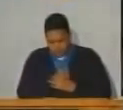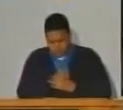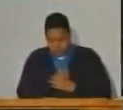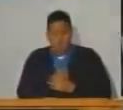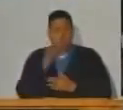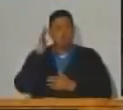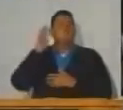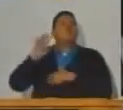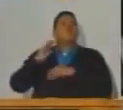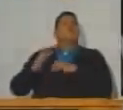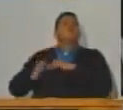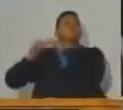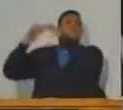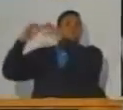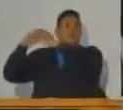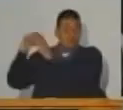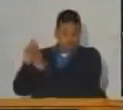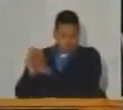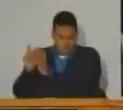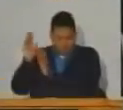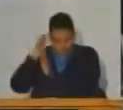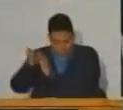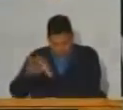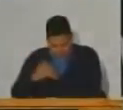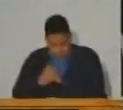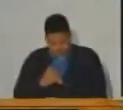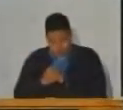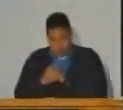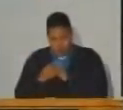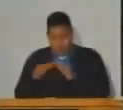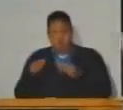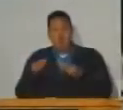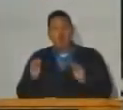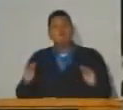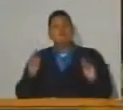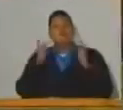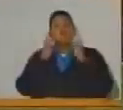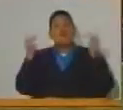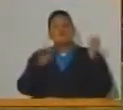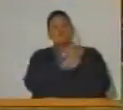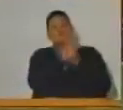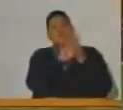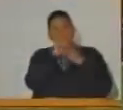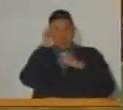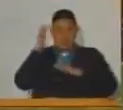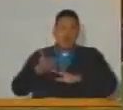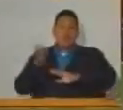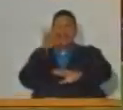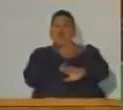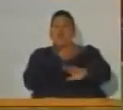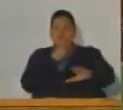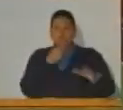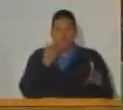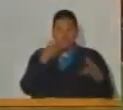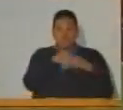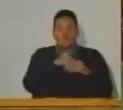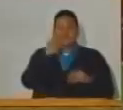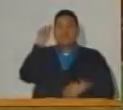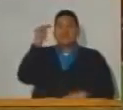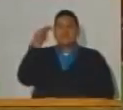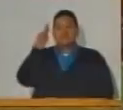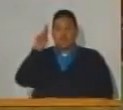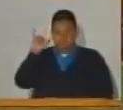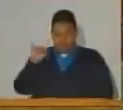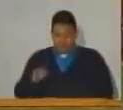will be established in law. The Office of the Public Defender will be enhanced to incorporate the